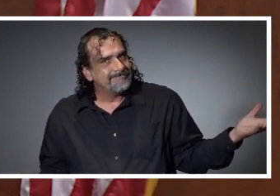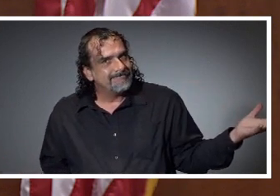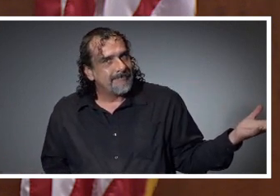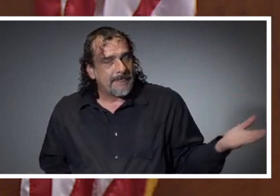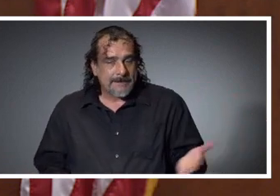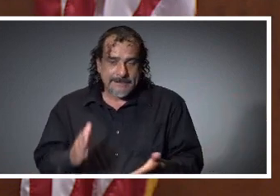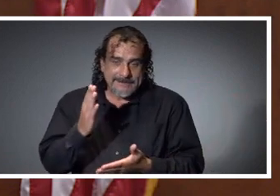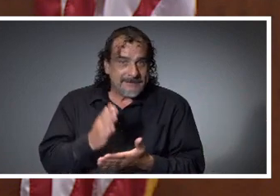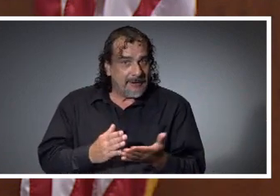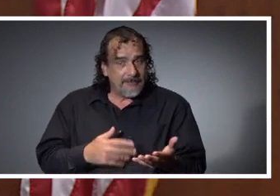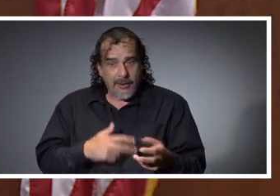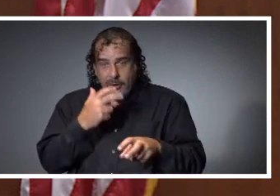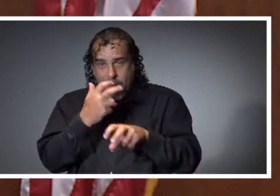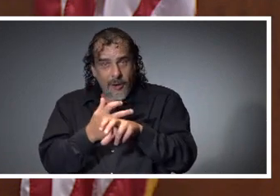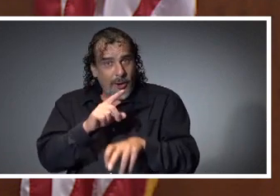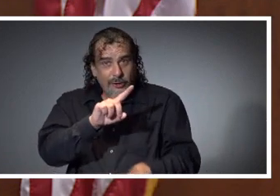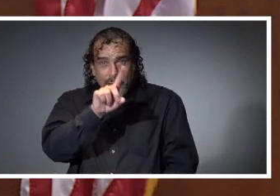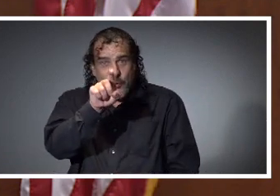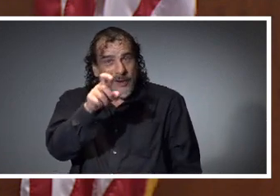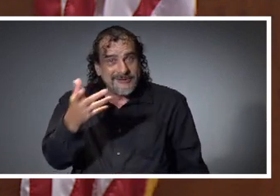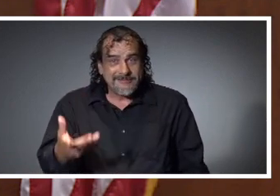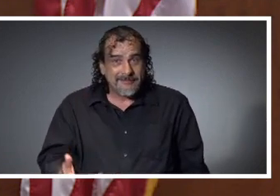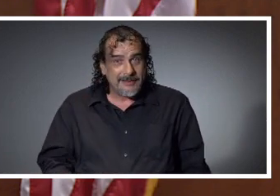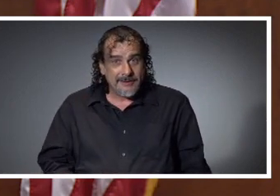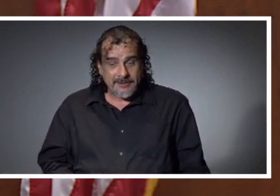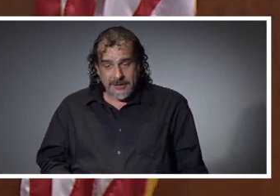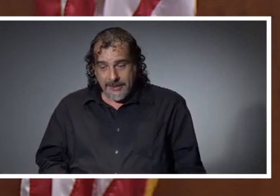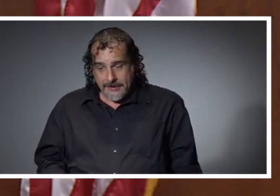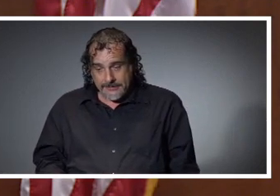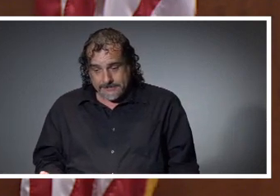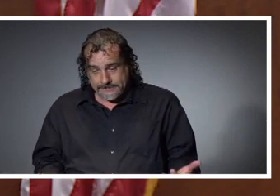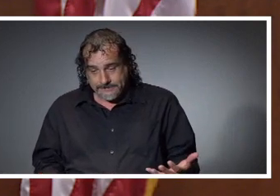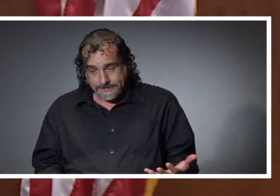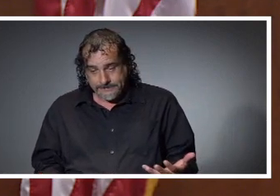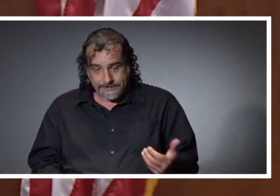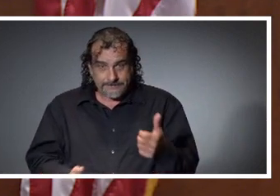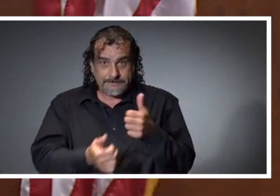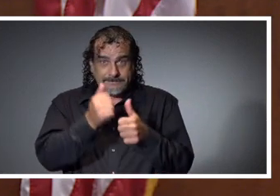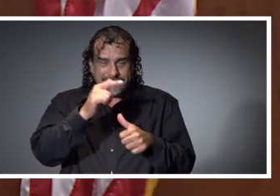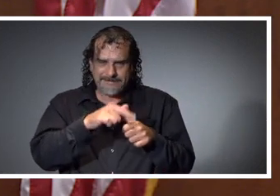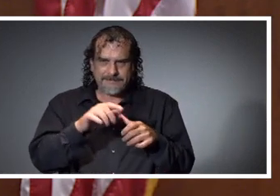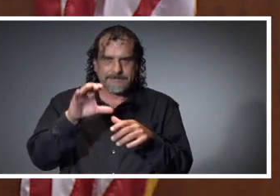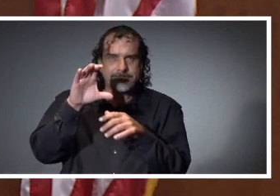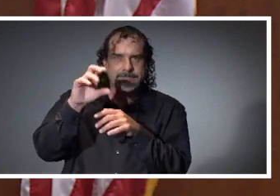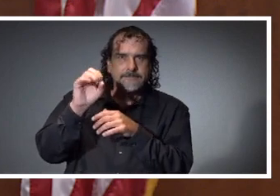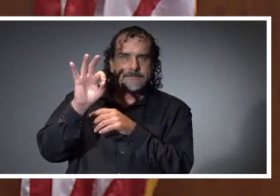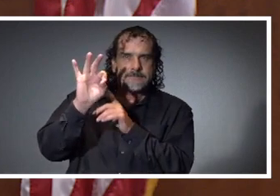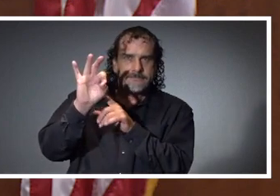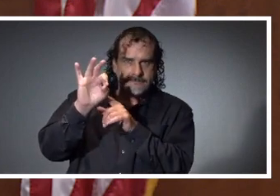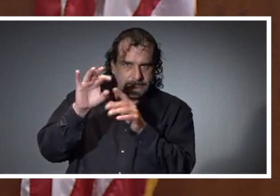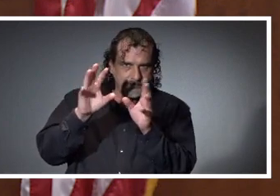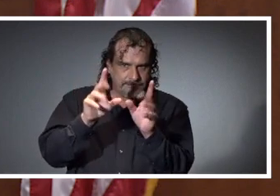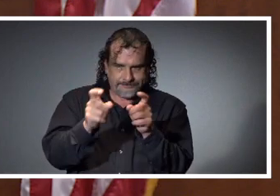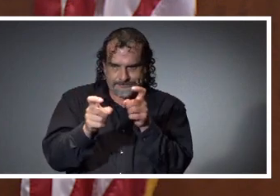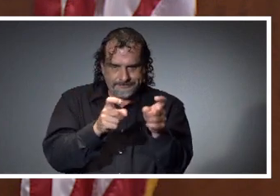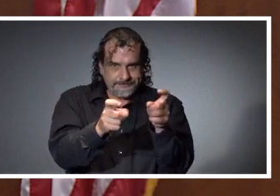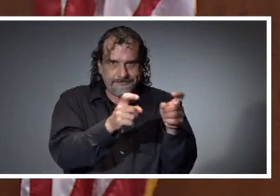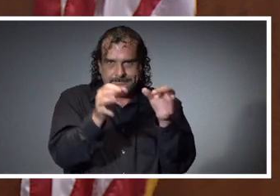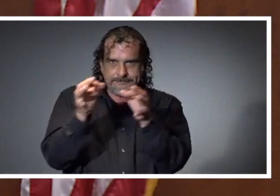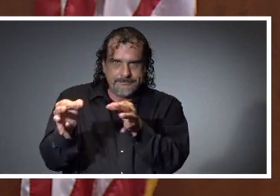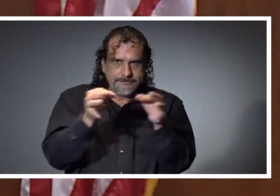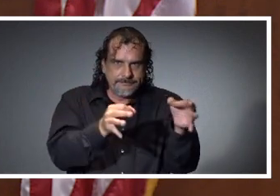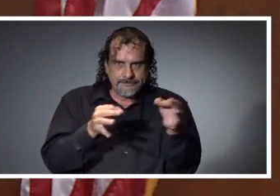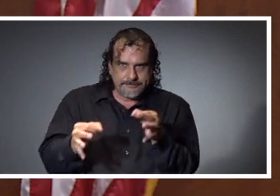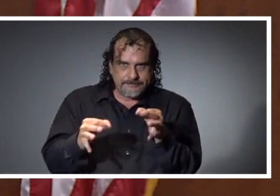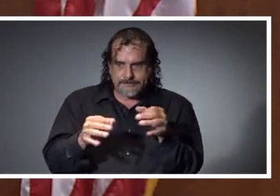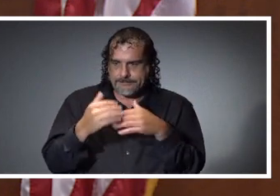difficult questions. Most of that is actually being handled at the conference level, where most of our focus has been is on